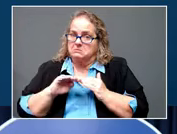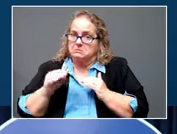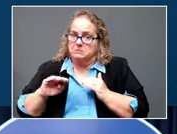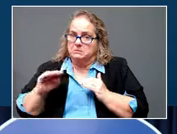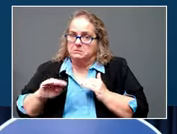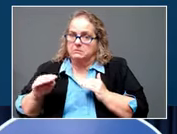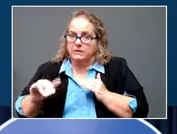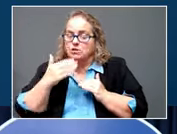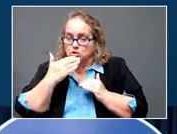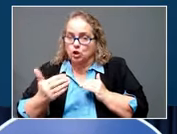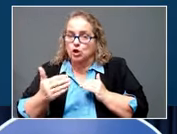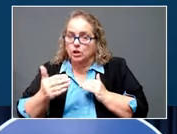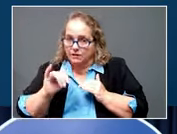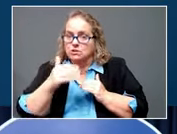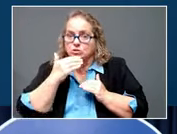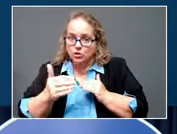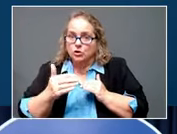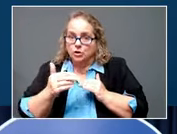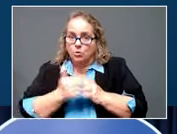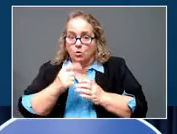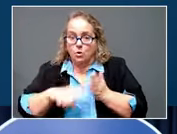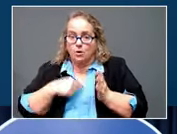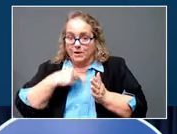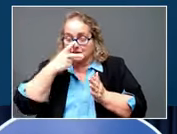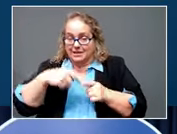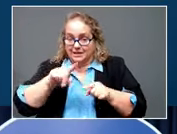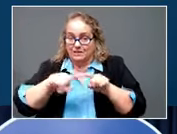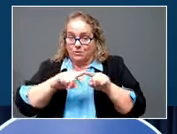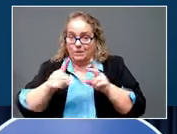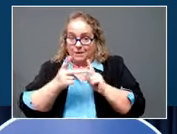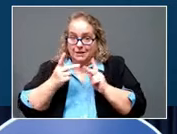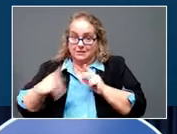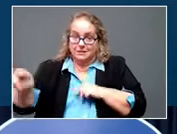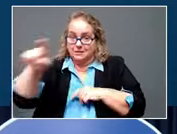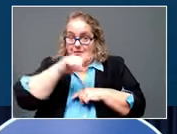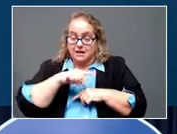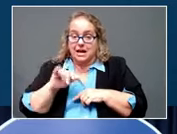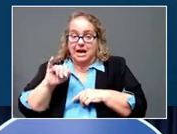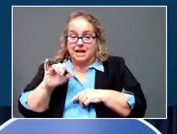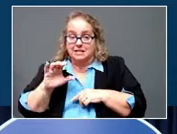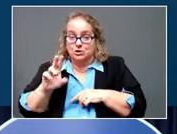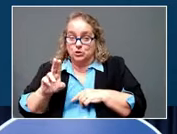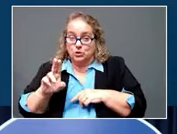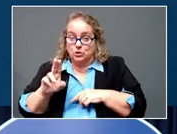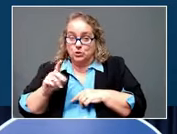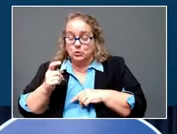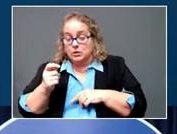with what we are seeing in other places. ICUs, we are seeing a